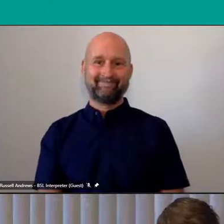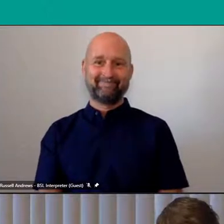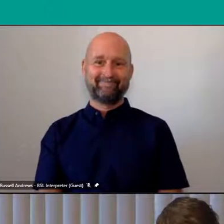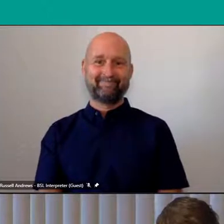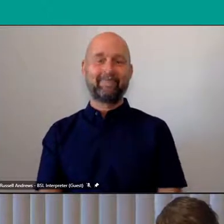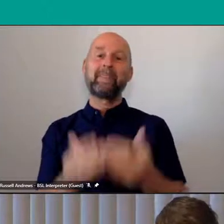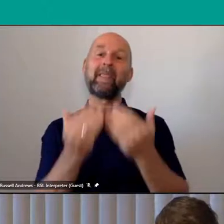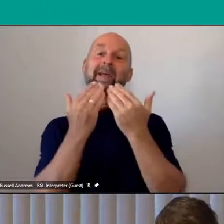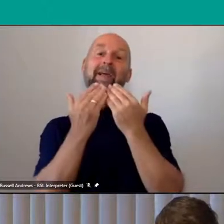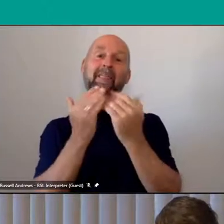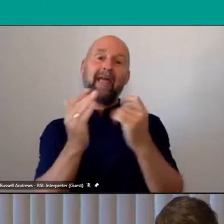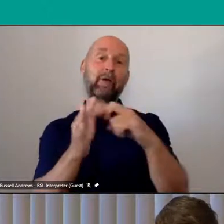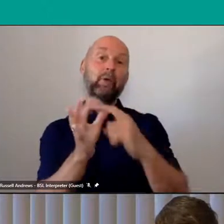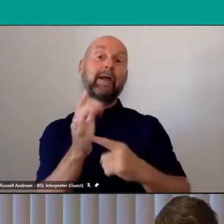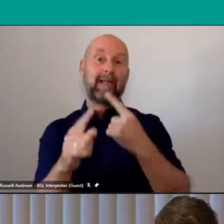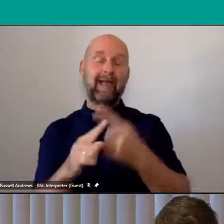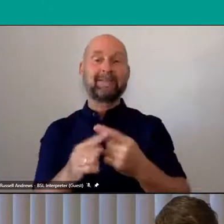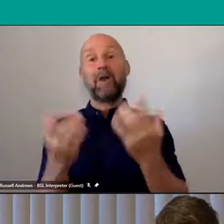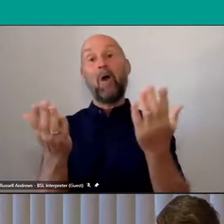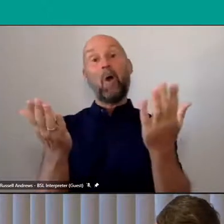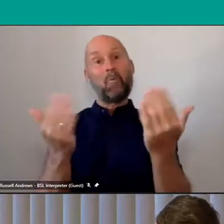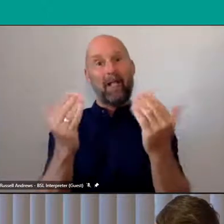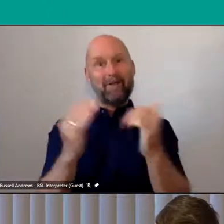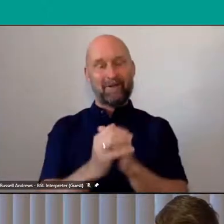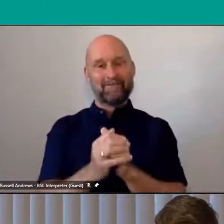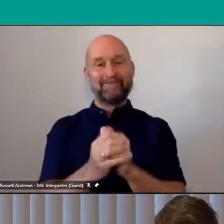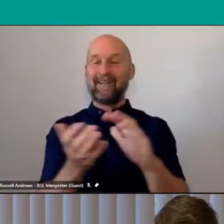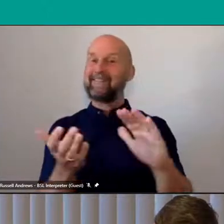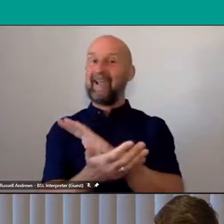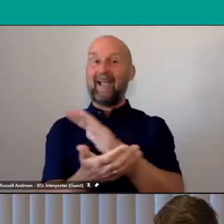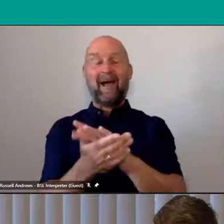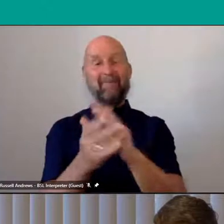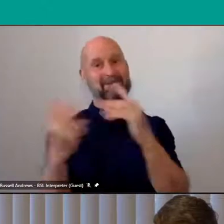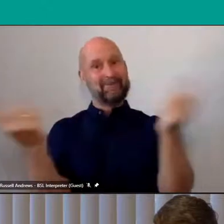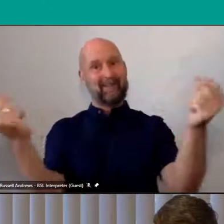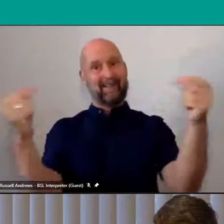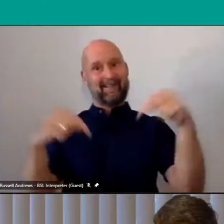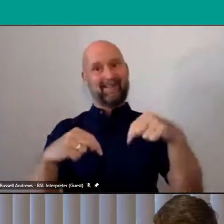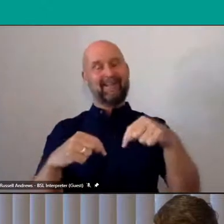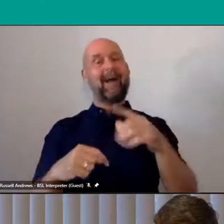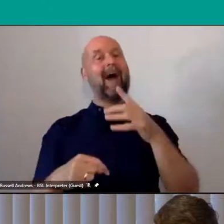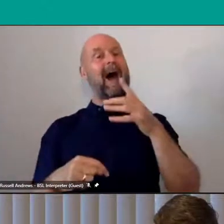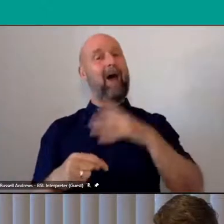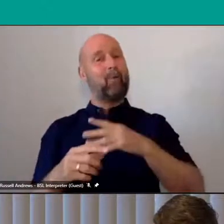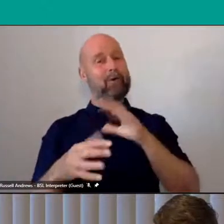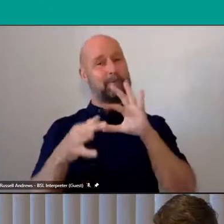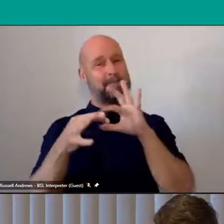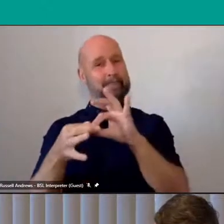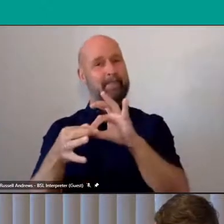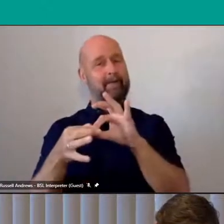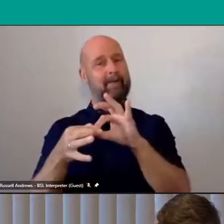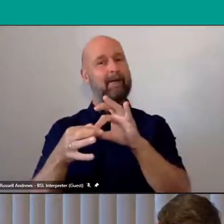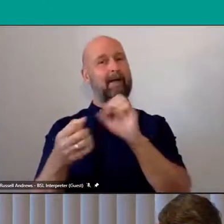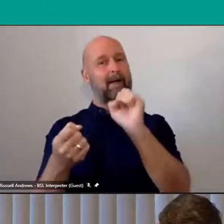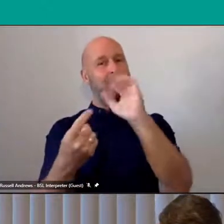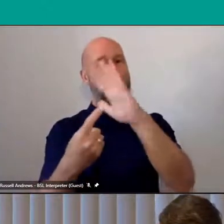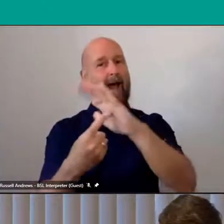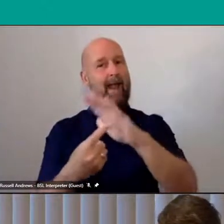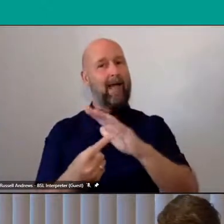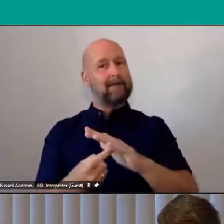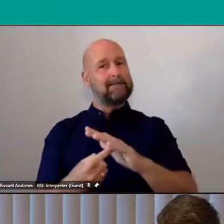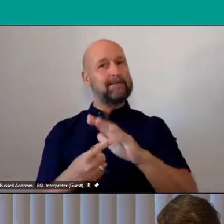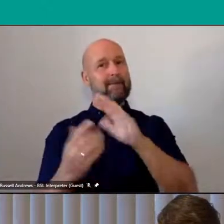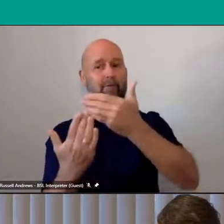Thank you, Kate. Welcome to everyone. Absolutely delighted to be here. I just wanted to sort of touch on some of the highlights that have come out in